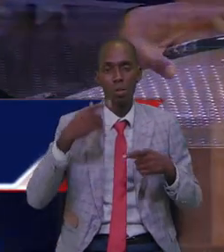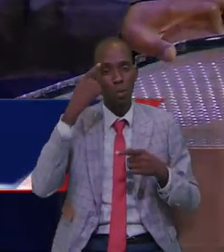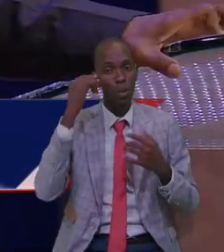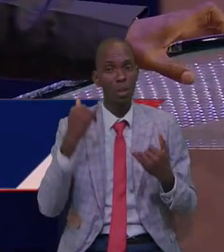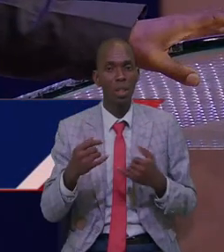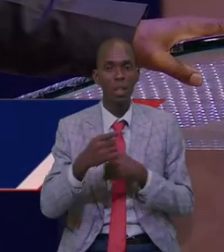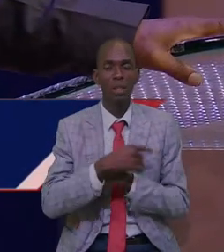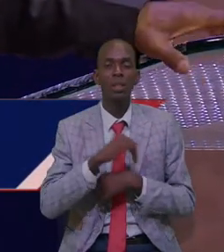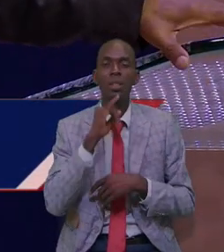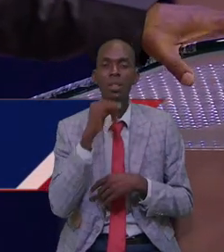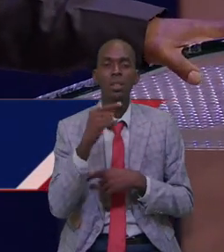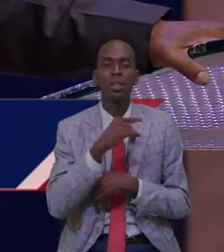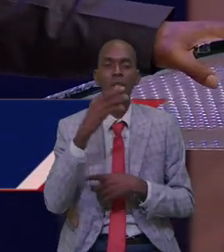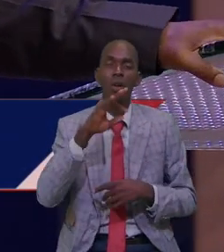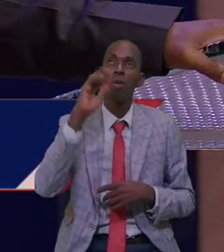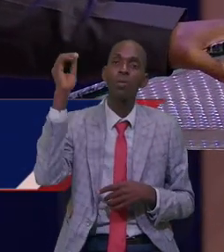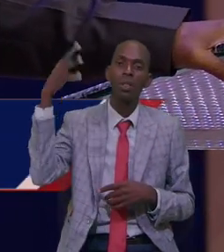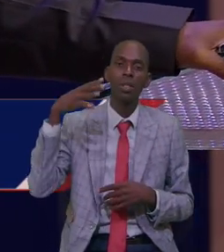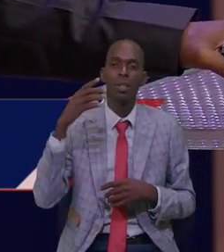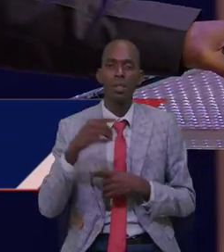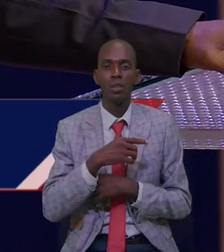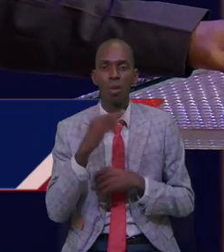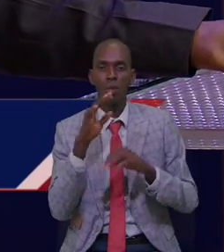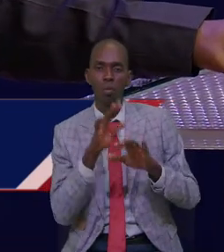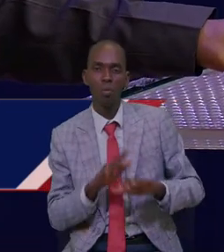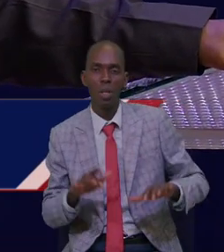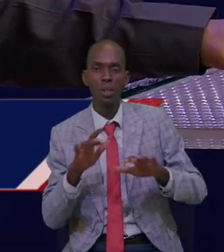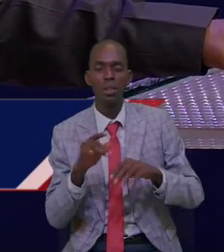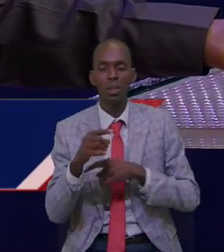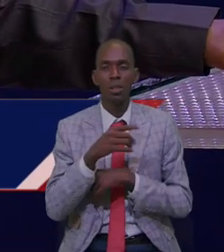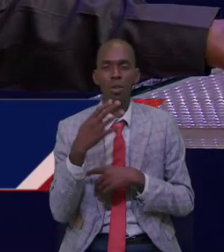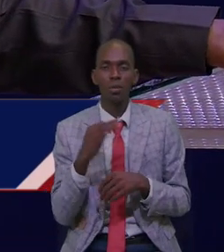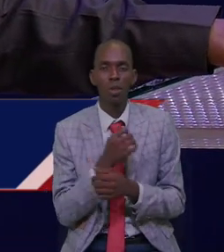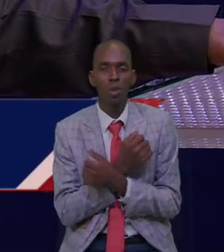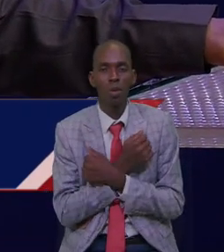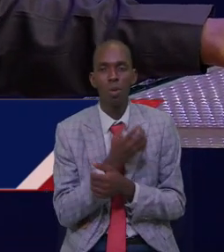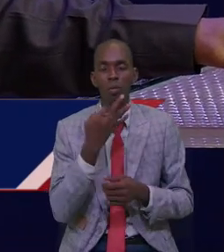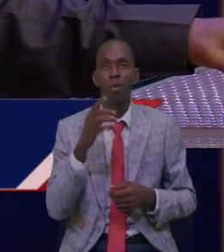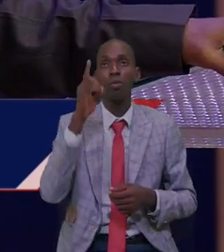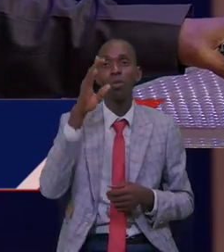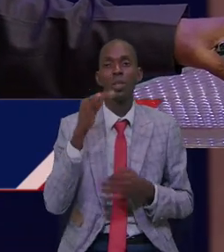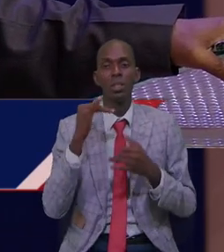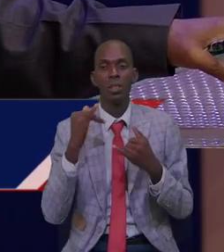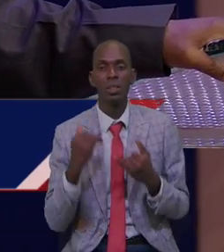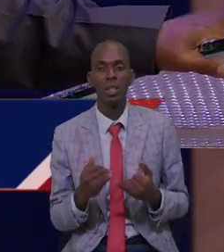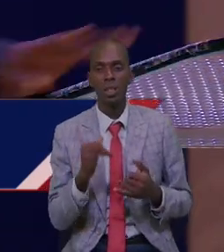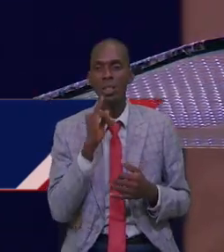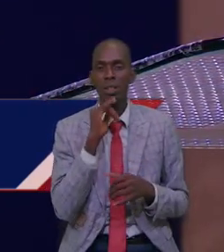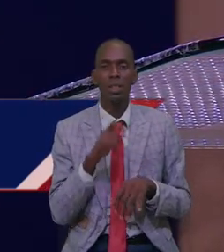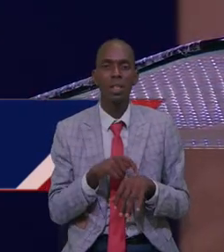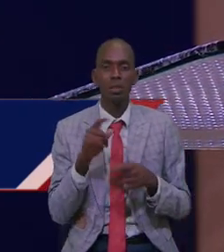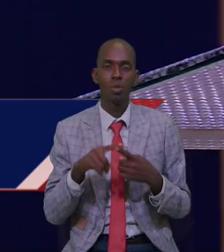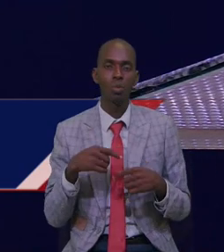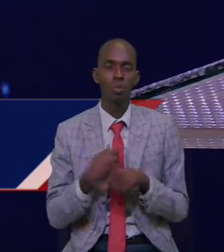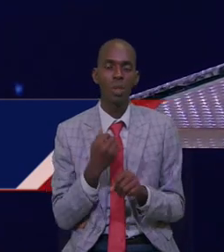of salvation, and the day of mercy, and the day of the love of God. This is the time to make peace with